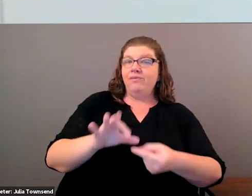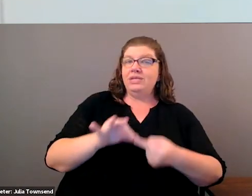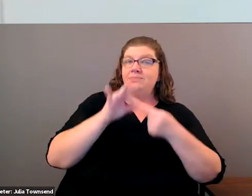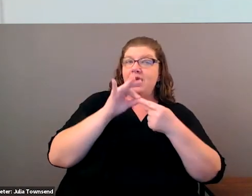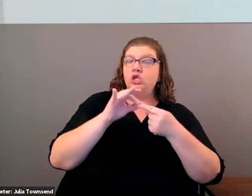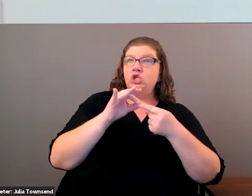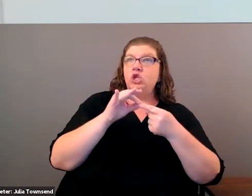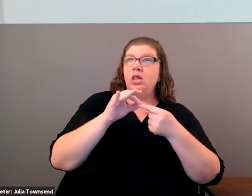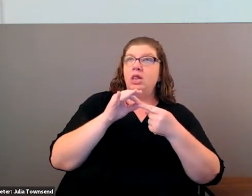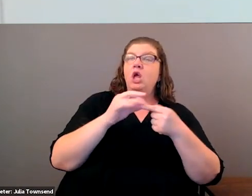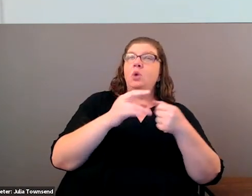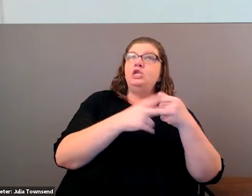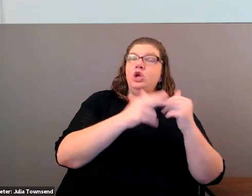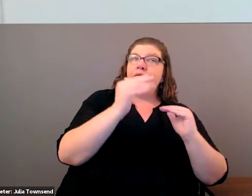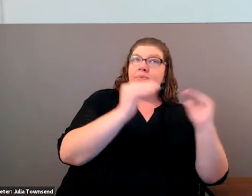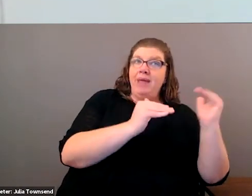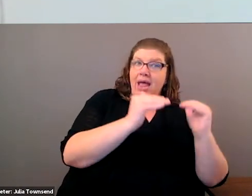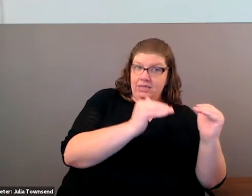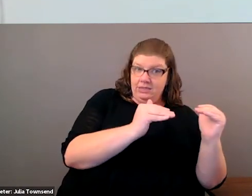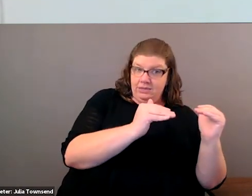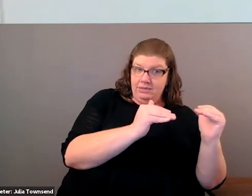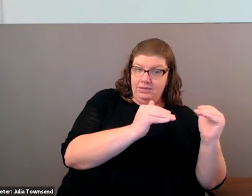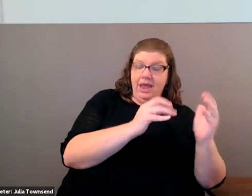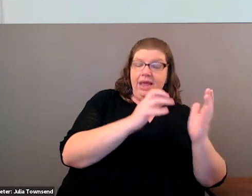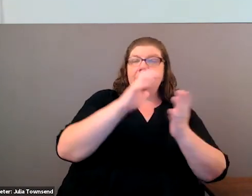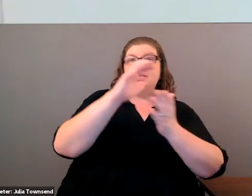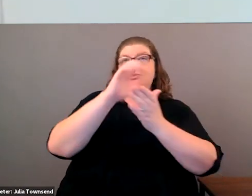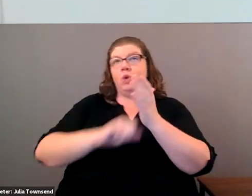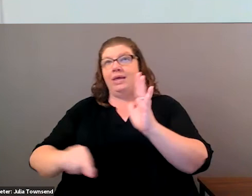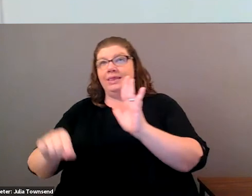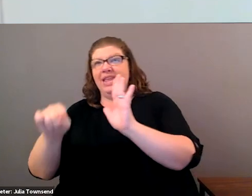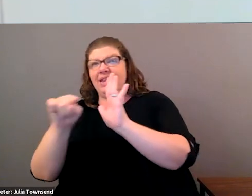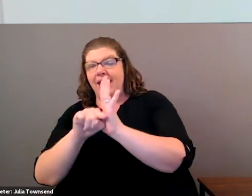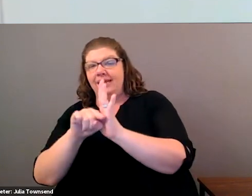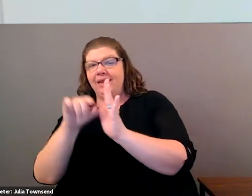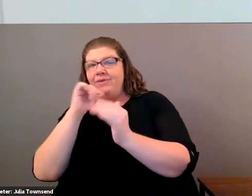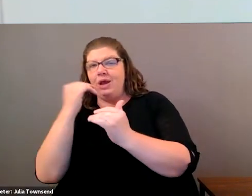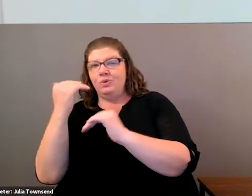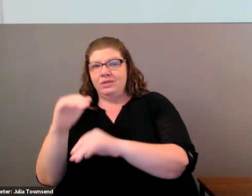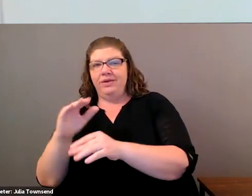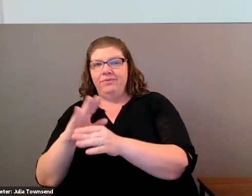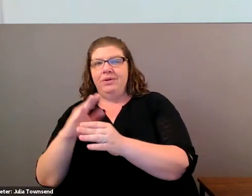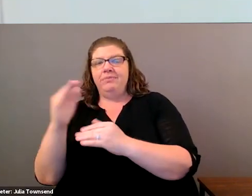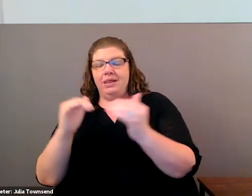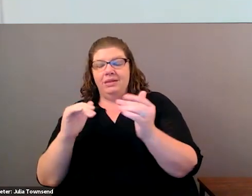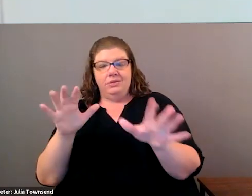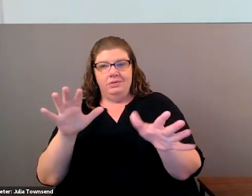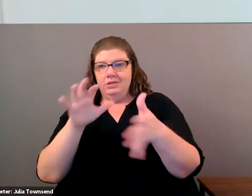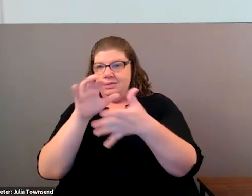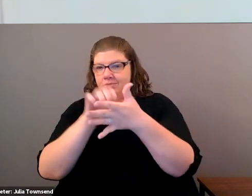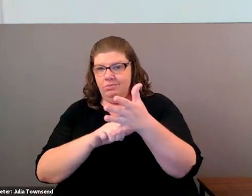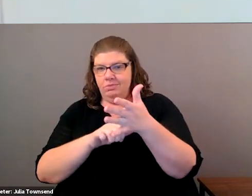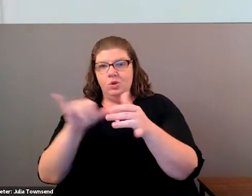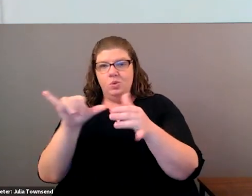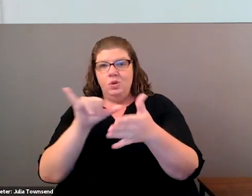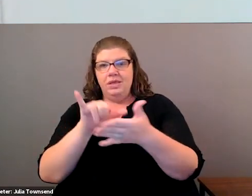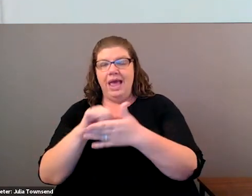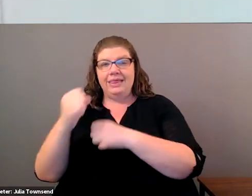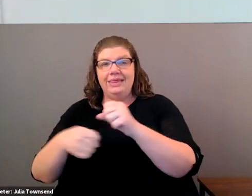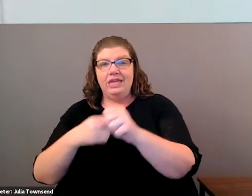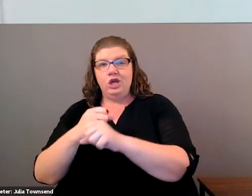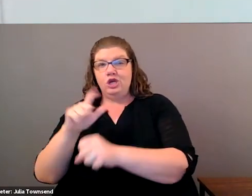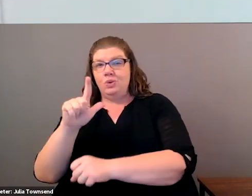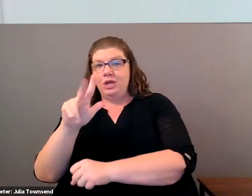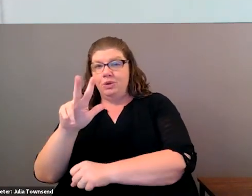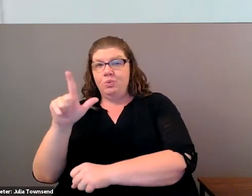reserve balance and subtract the negative unrestricted ending fund balance. And if you do that in 23-24, you